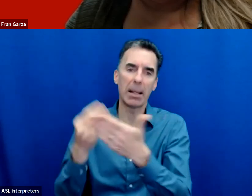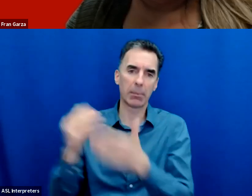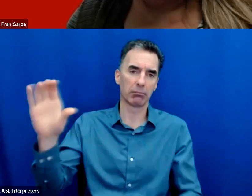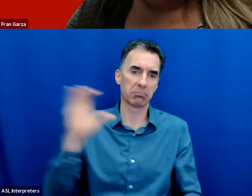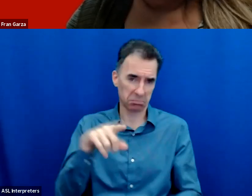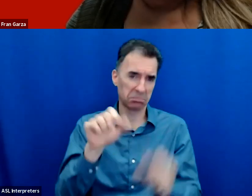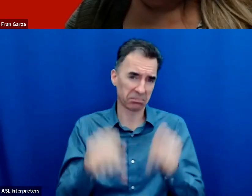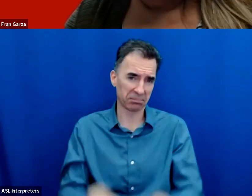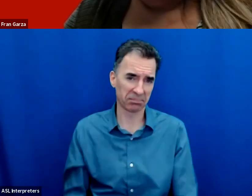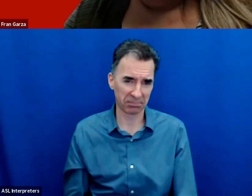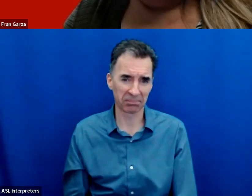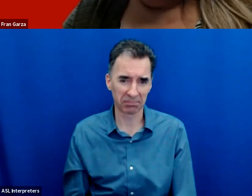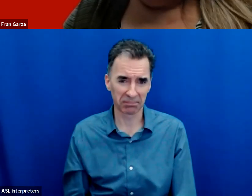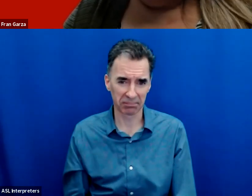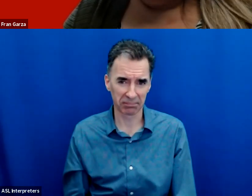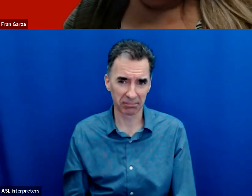reimbursement process.